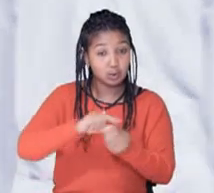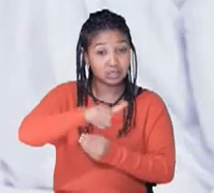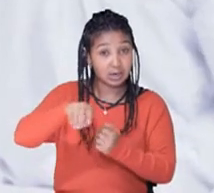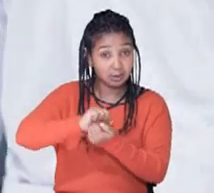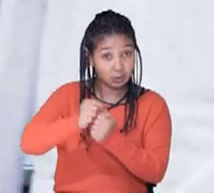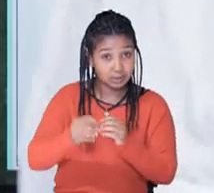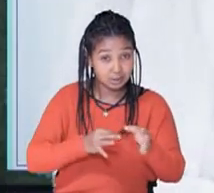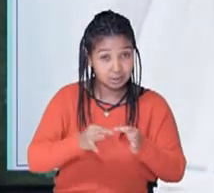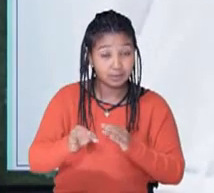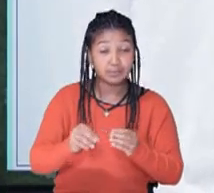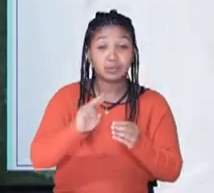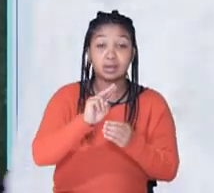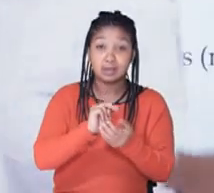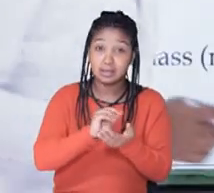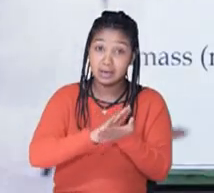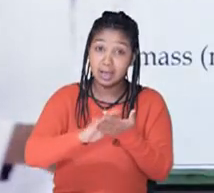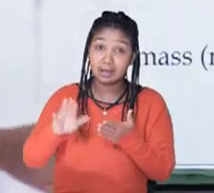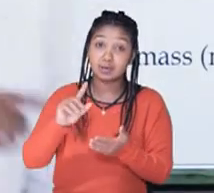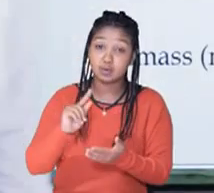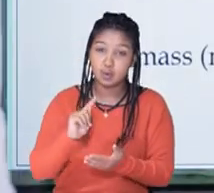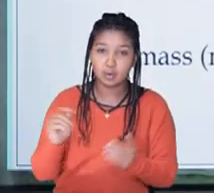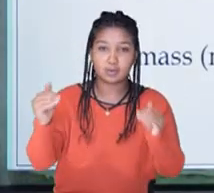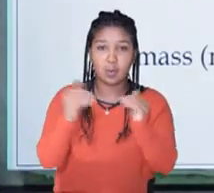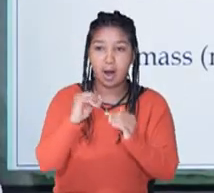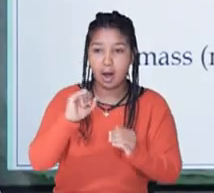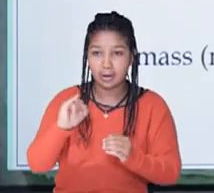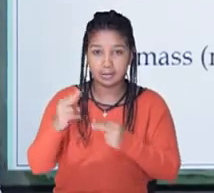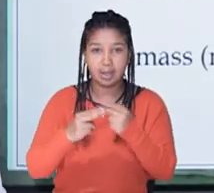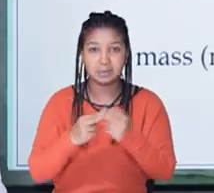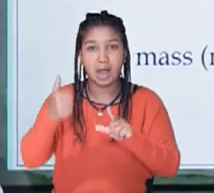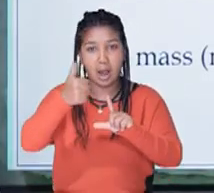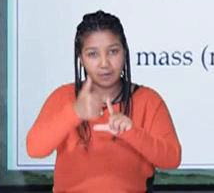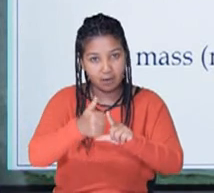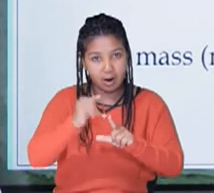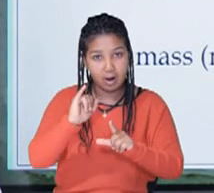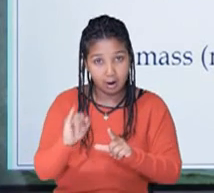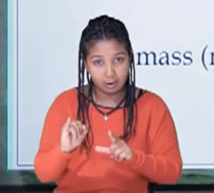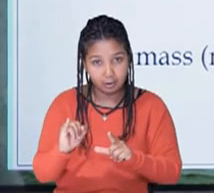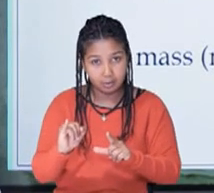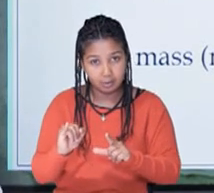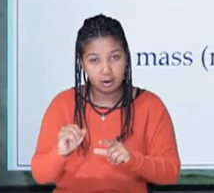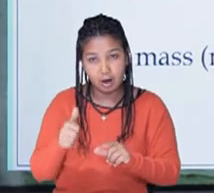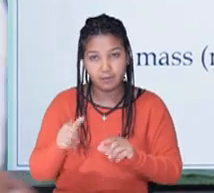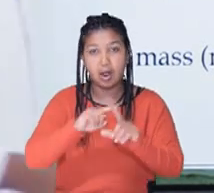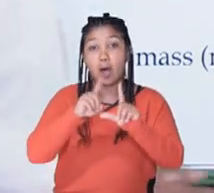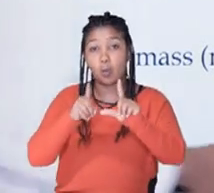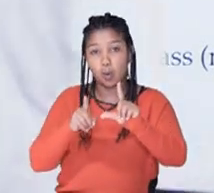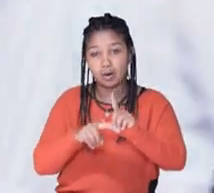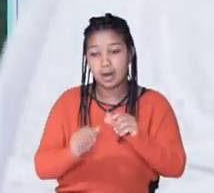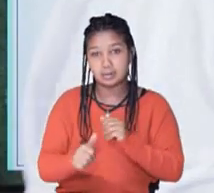dynamics state that net torque is equal to I times alpha, where I is the moment of inertia, alpha is the